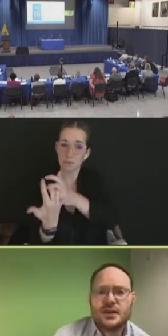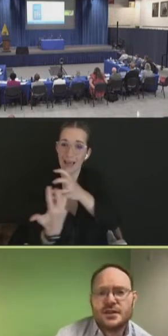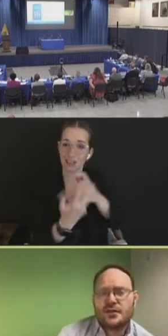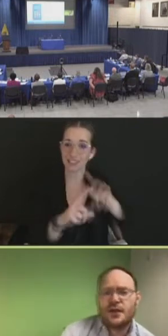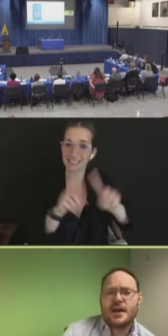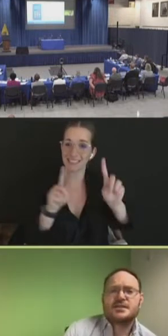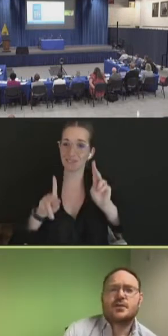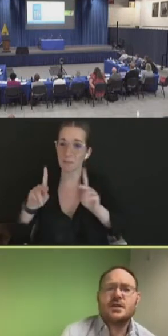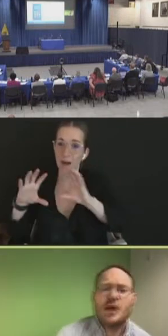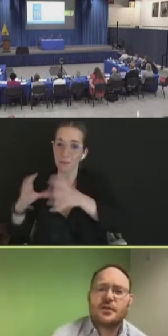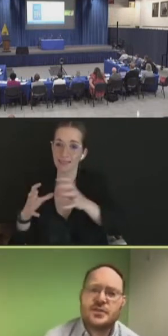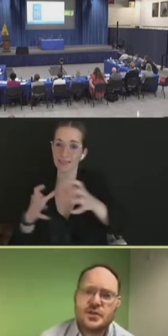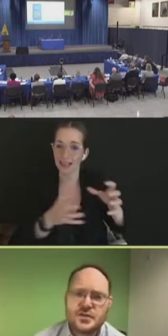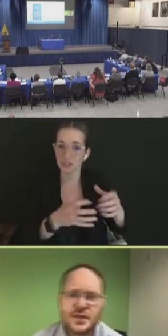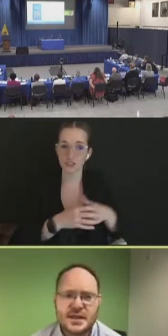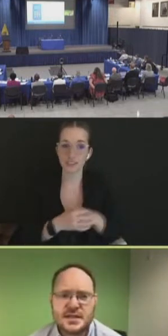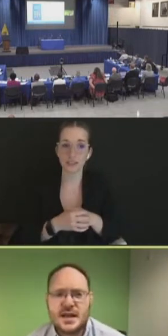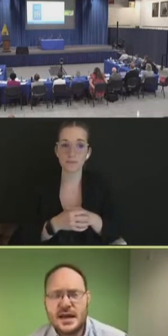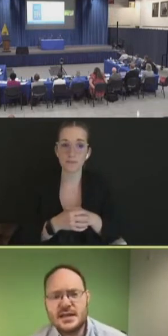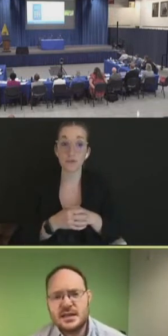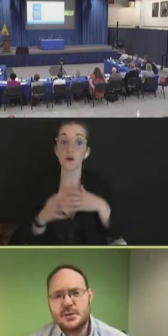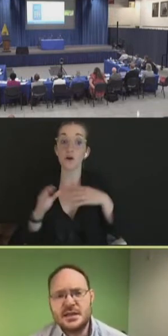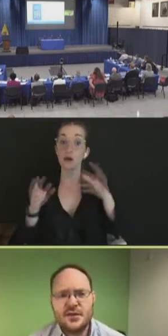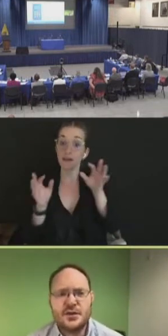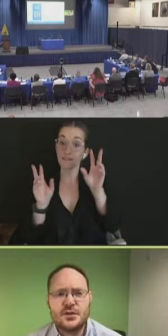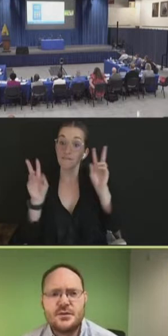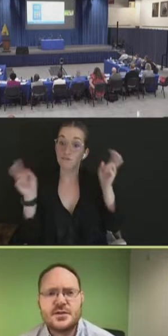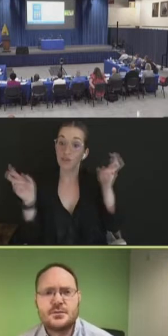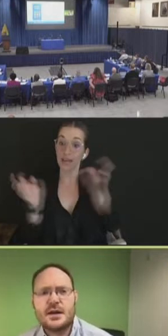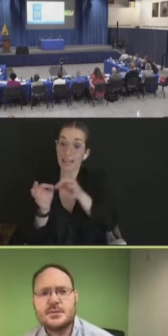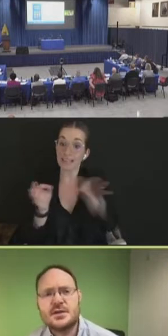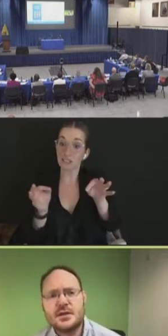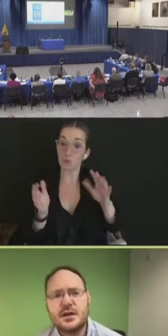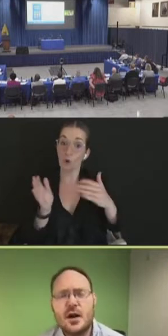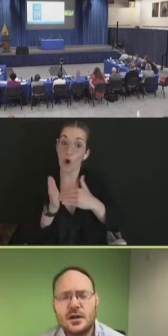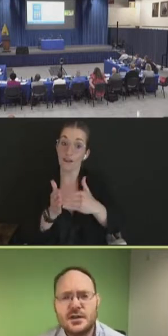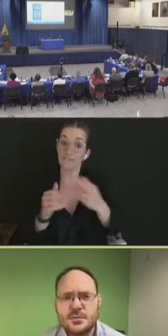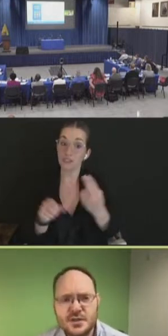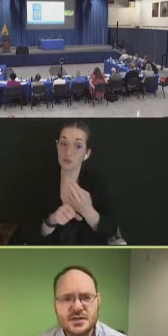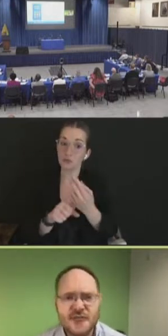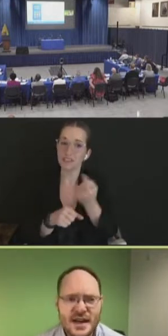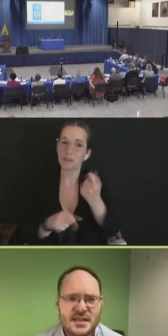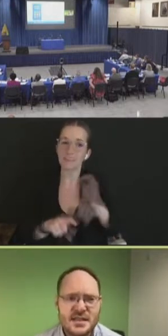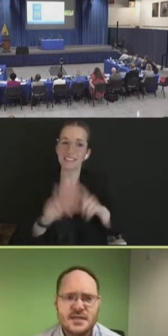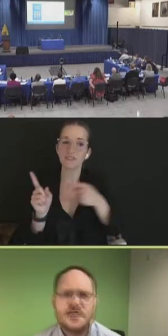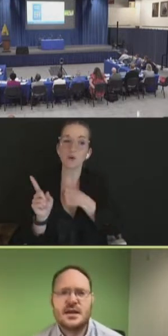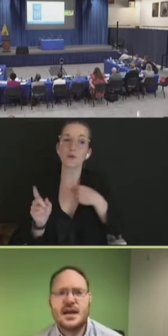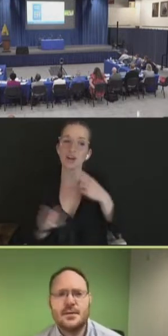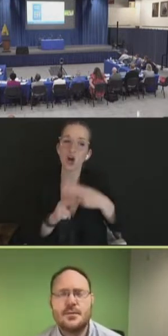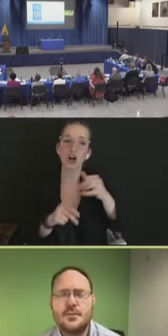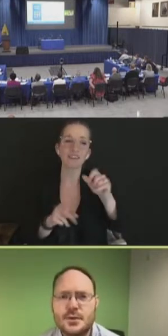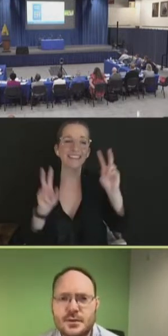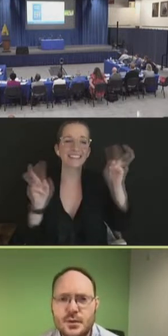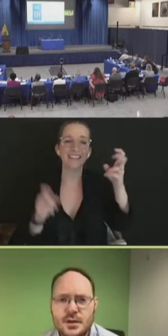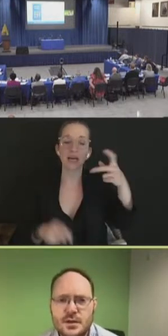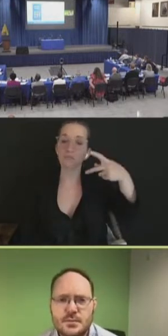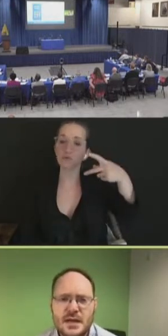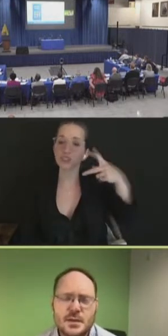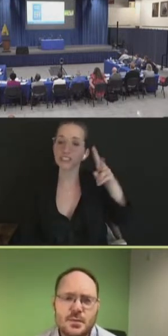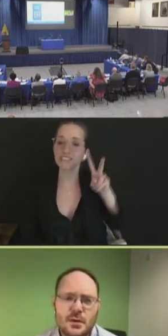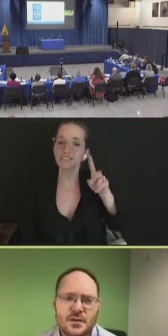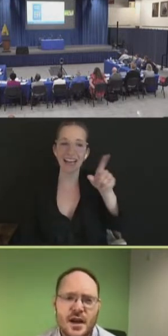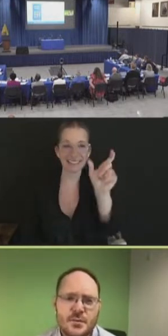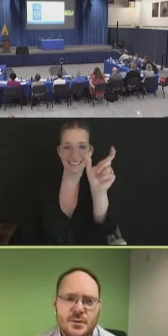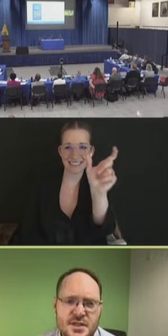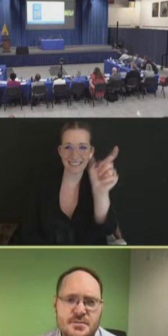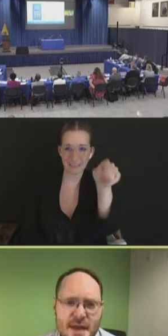So the phrase that we've often used for this is a little bit different. We sometimes call this precision vaccines. Many